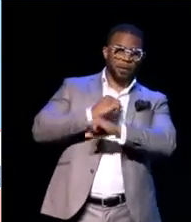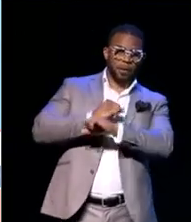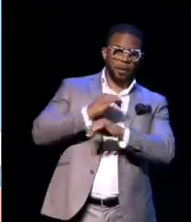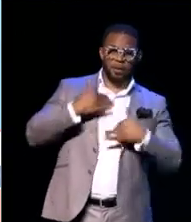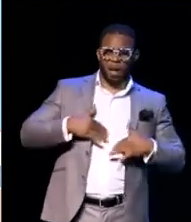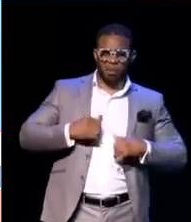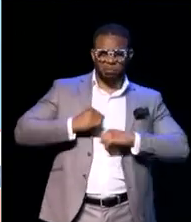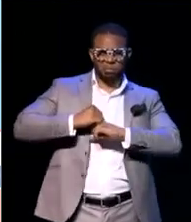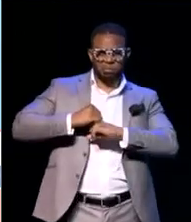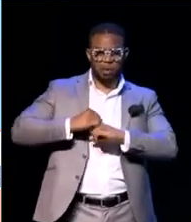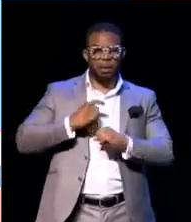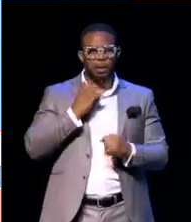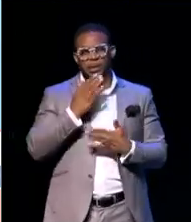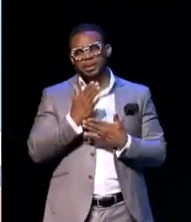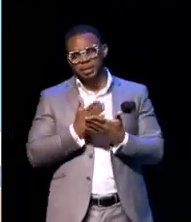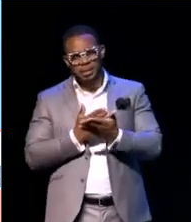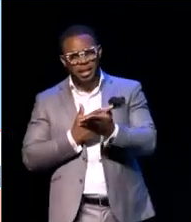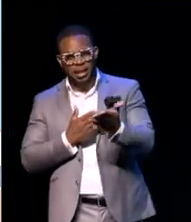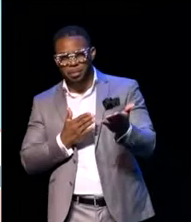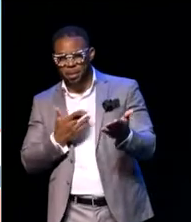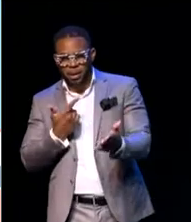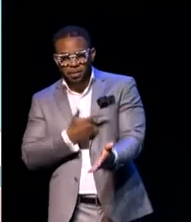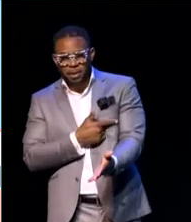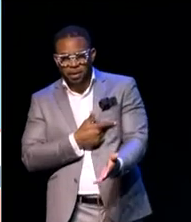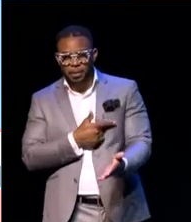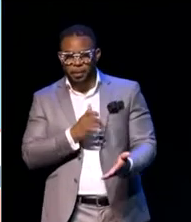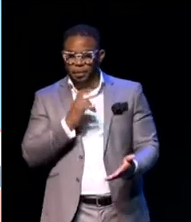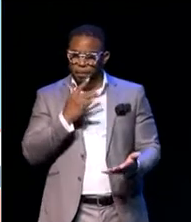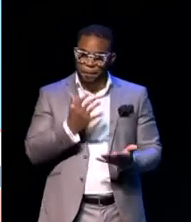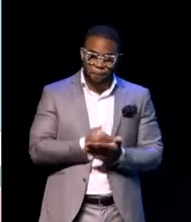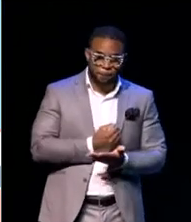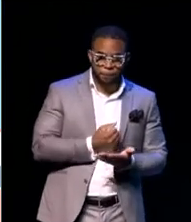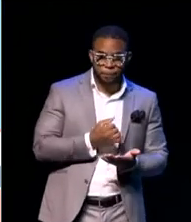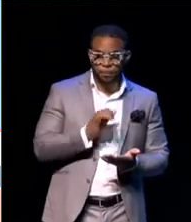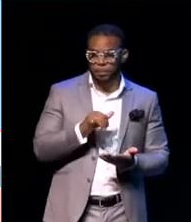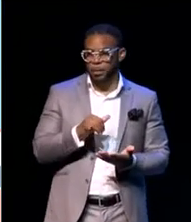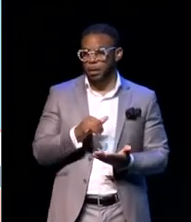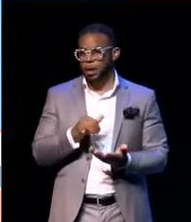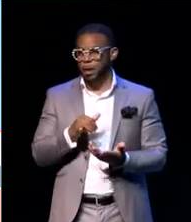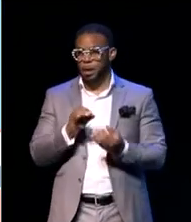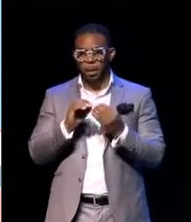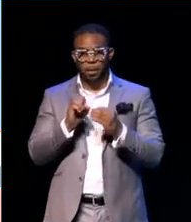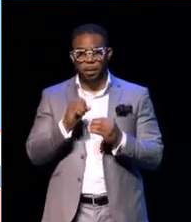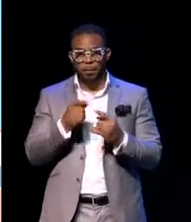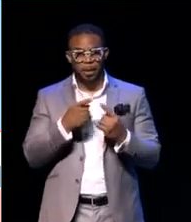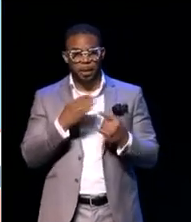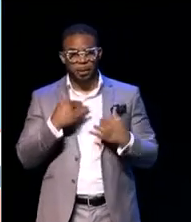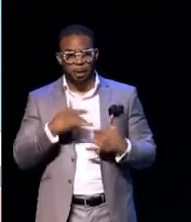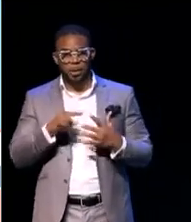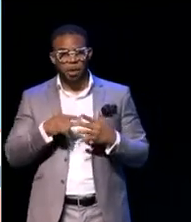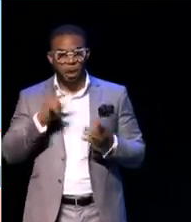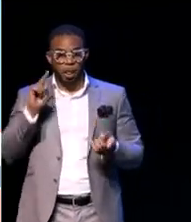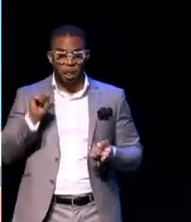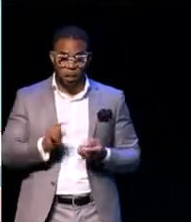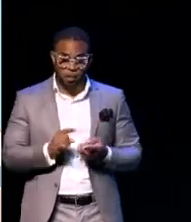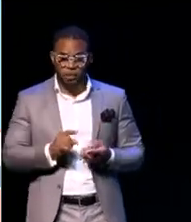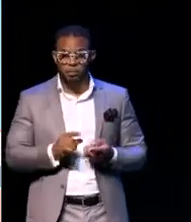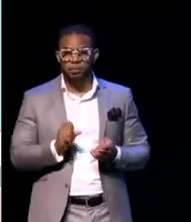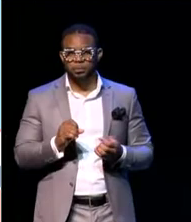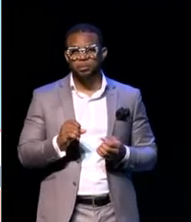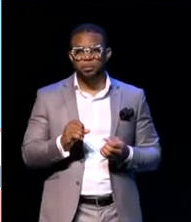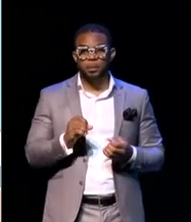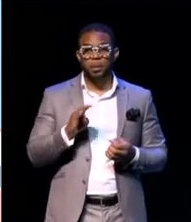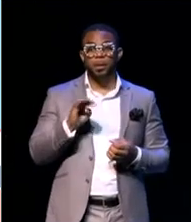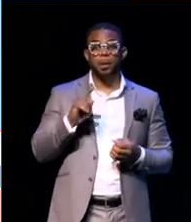off. There are some vaccines that you get that the number of antibodies start to go down. And so